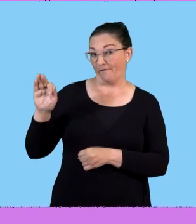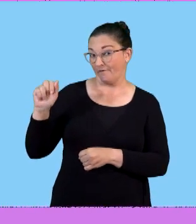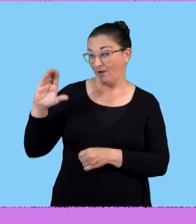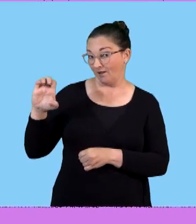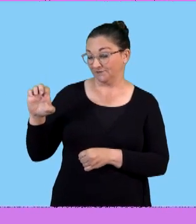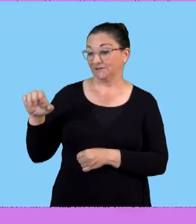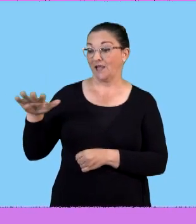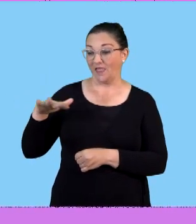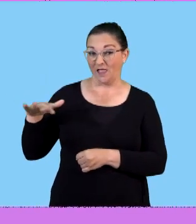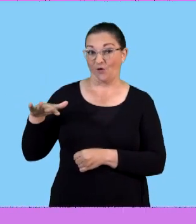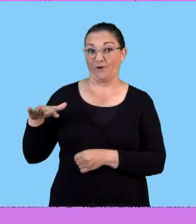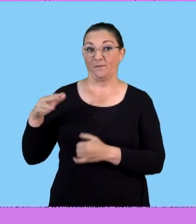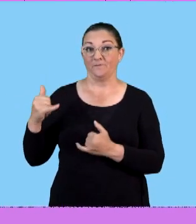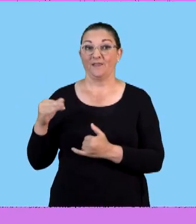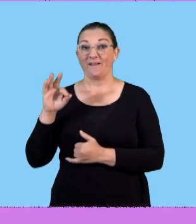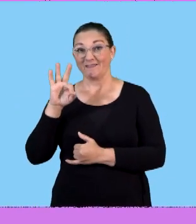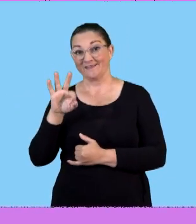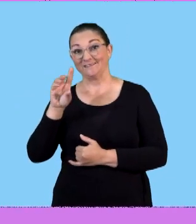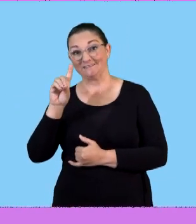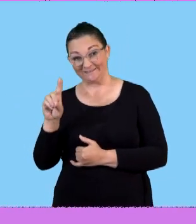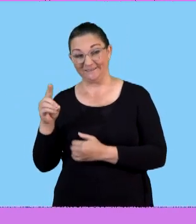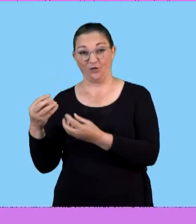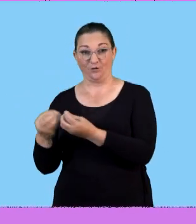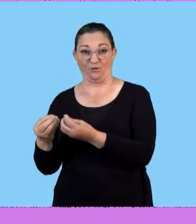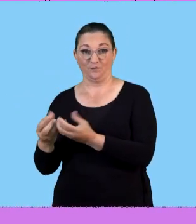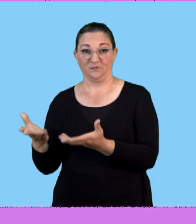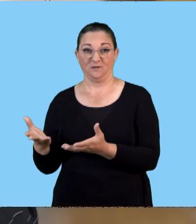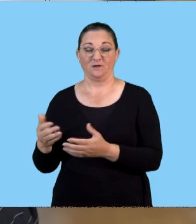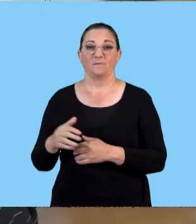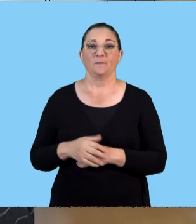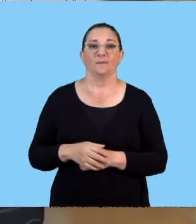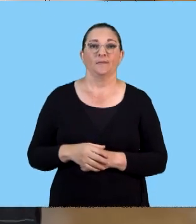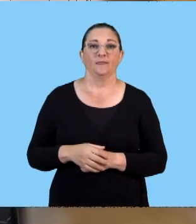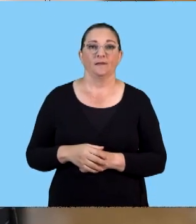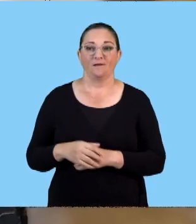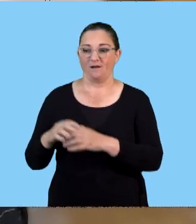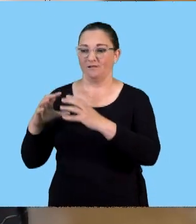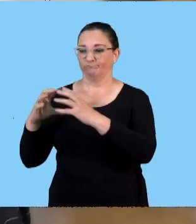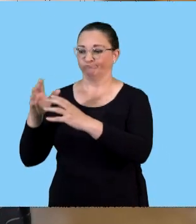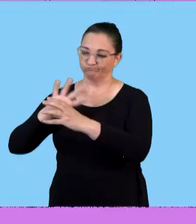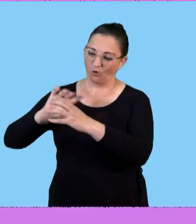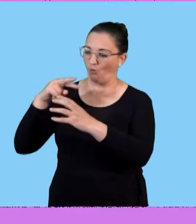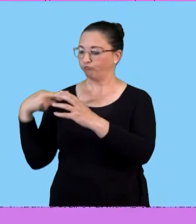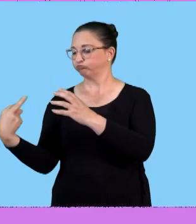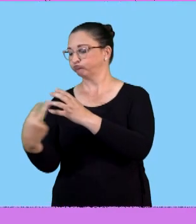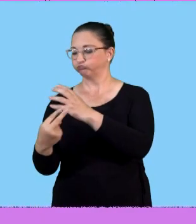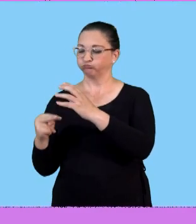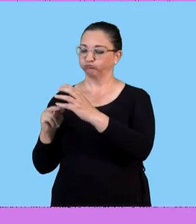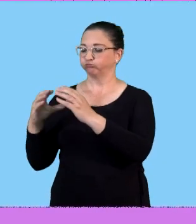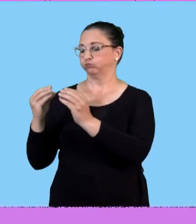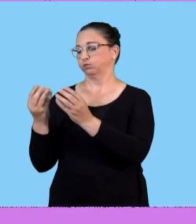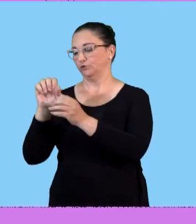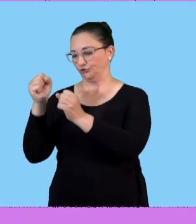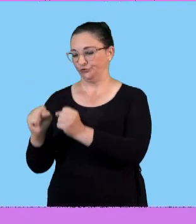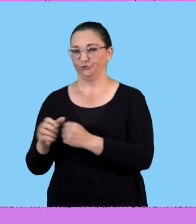the exposed surfaces of a 3D object. So I'm sure you can see now area, when